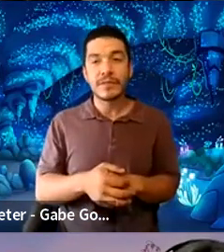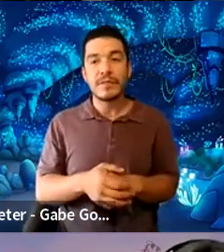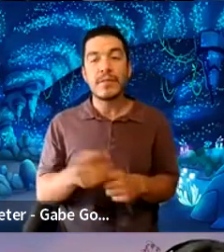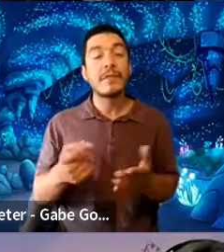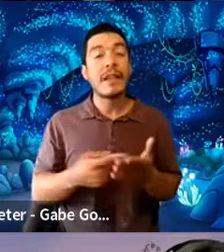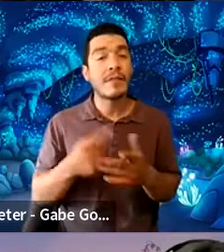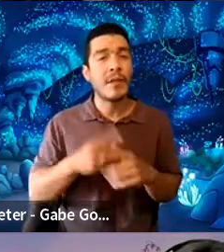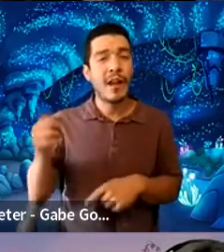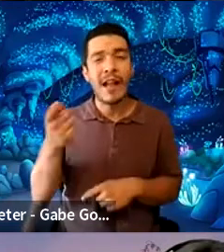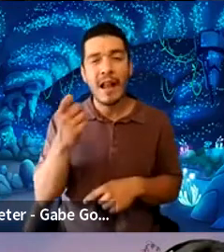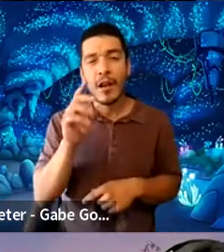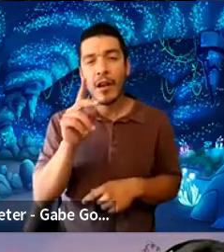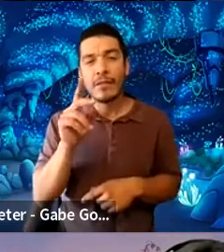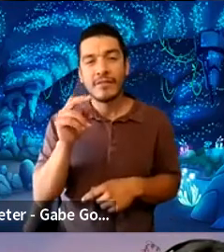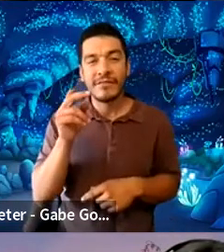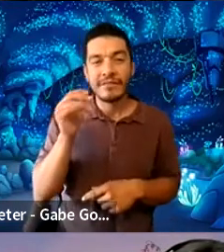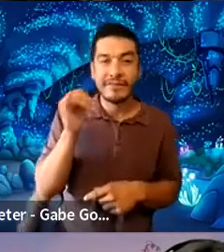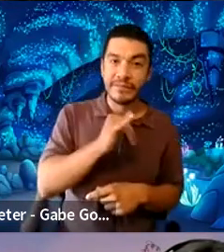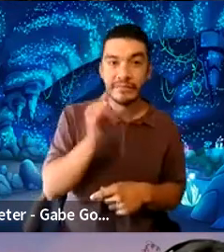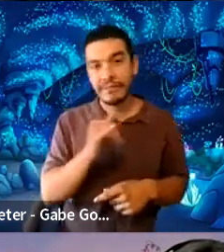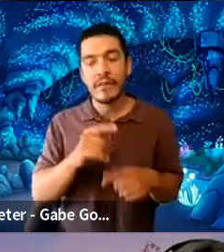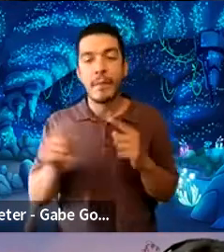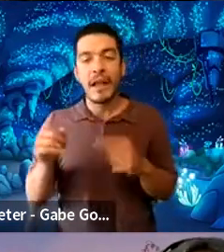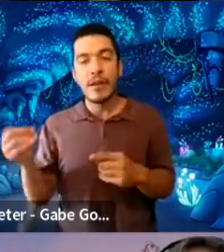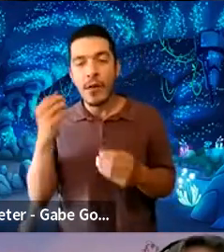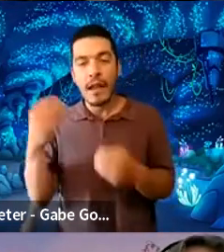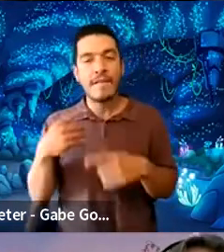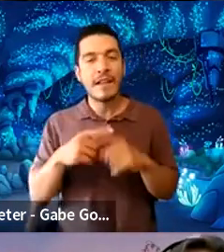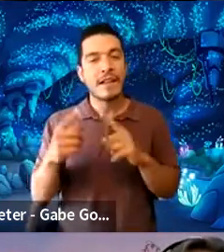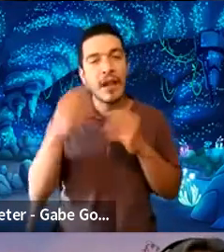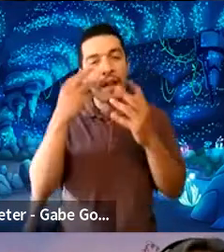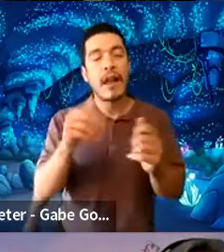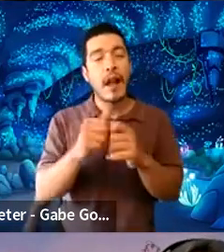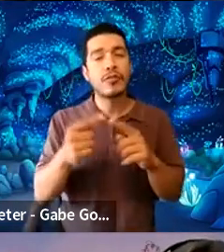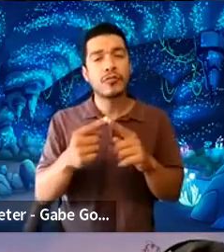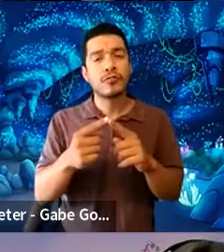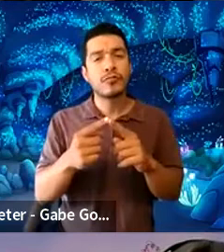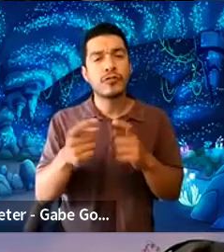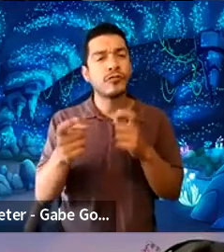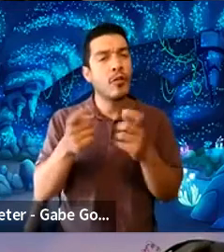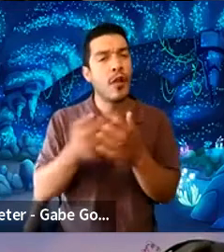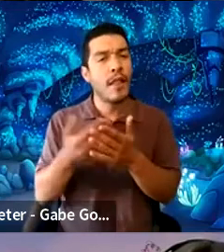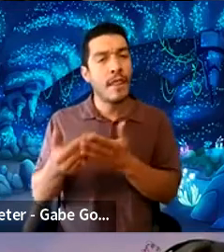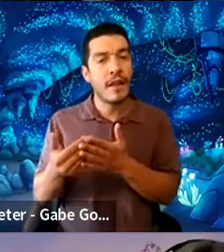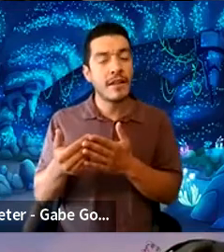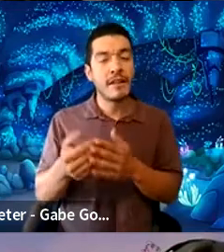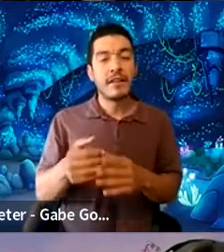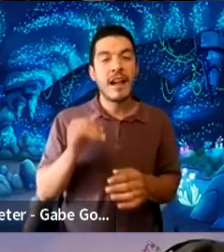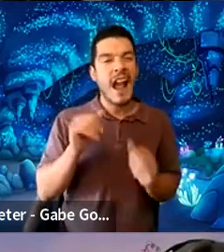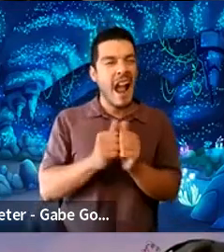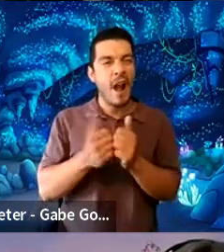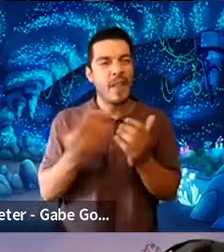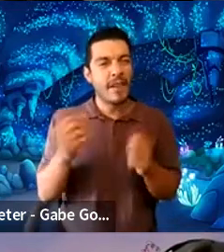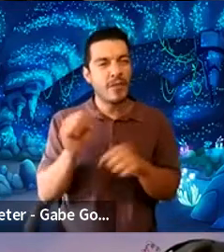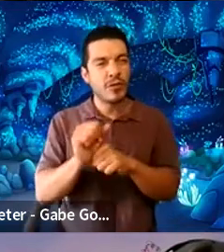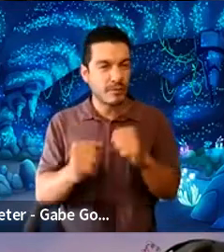bit kooky, but Chee would like give us loads of kind of information on how to power things, you know, the nuts and bolts of the